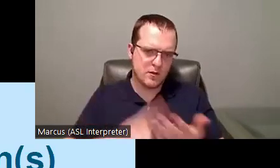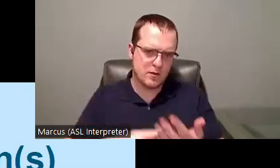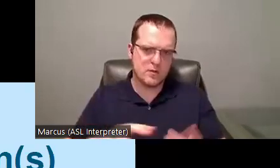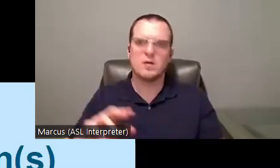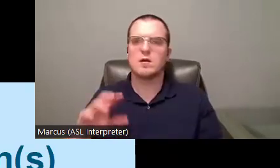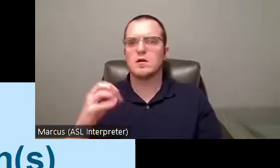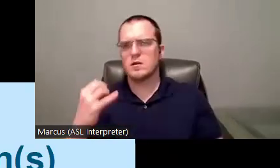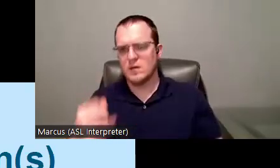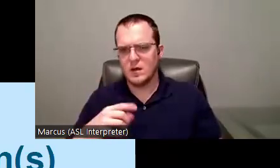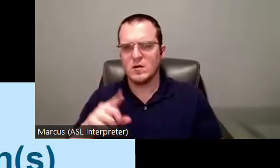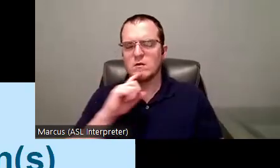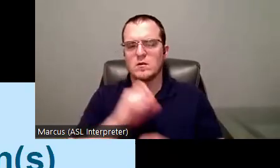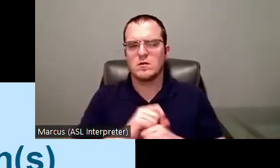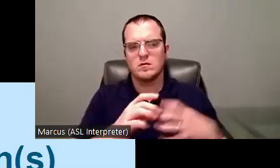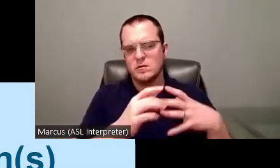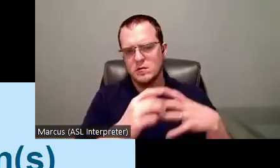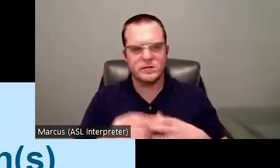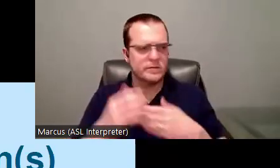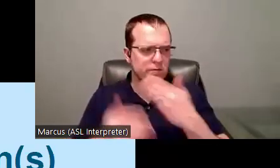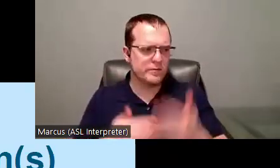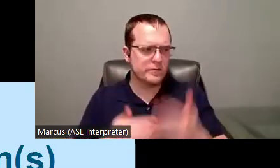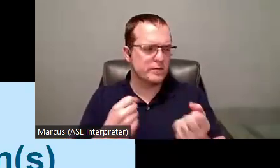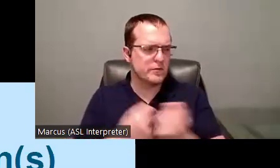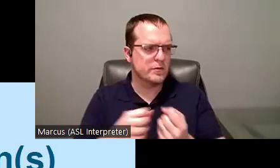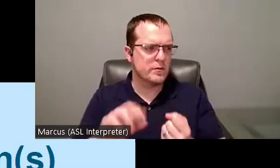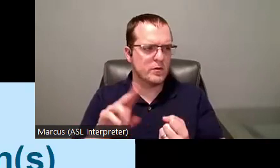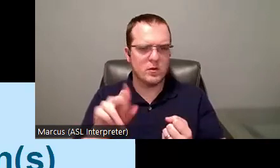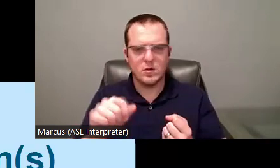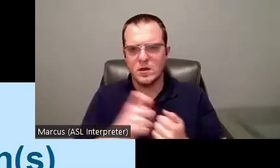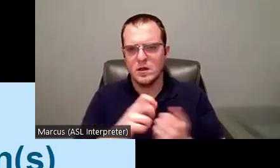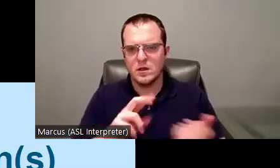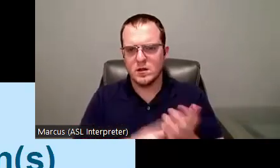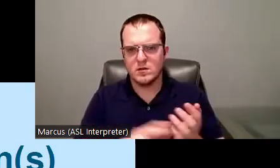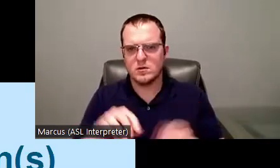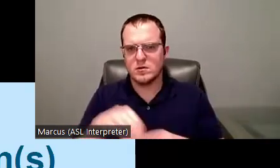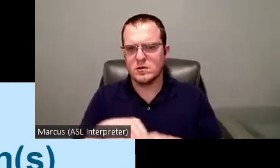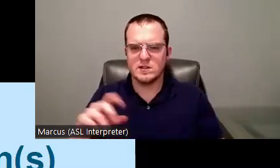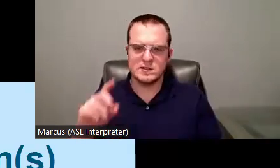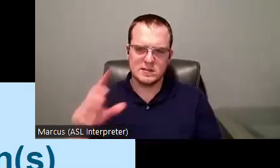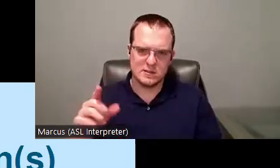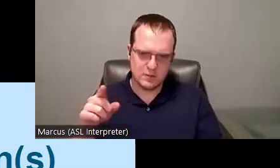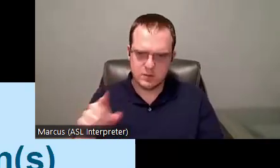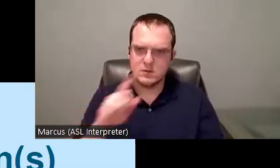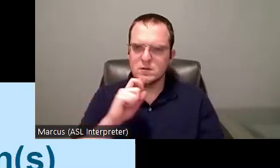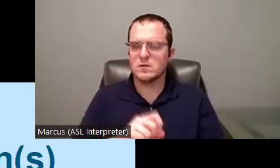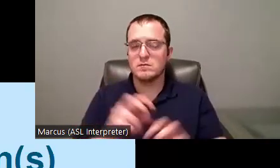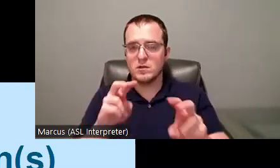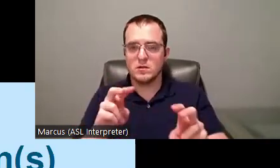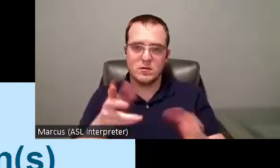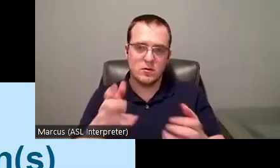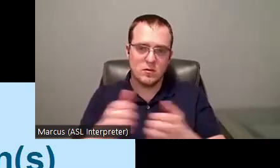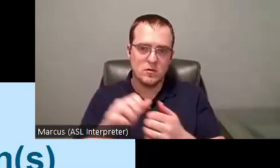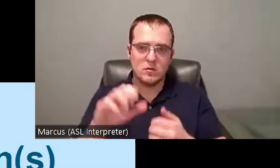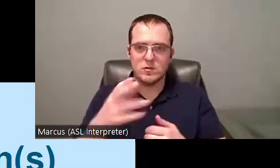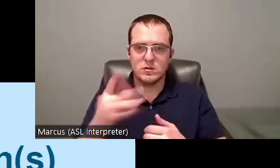Summit Strategies, will continue to serve the URA as a subcontractor in Washington, D.C. I look forward to working with Chuck, Terry,